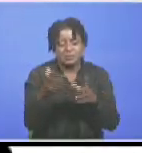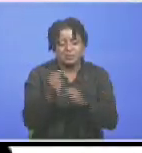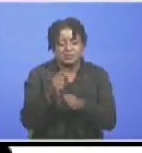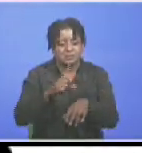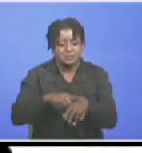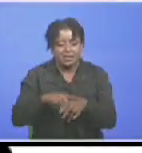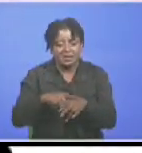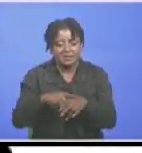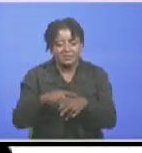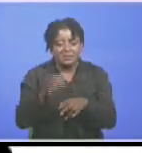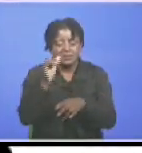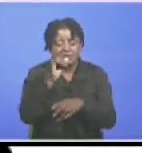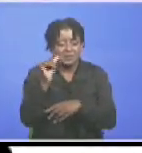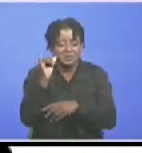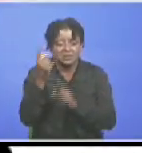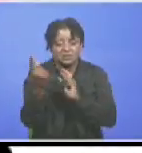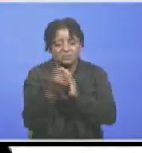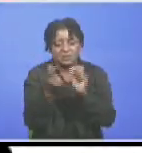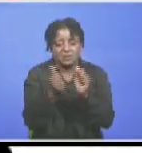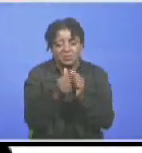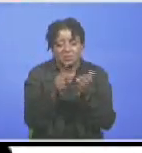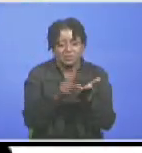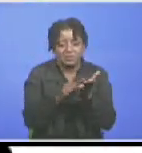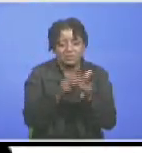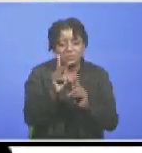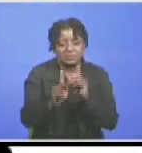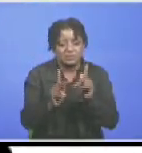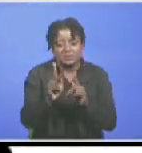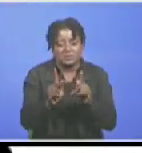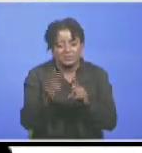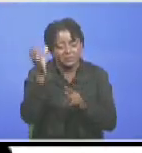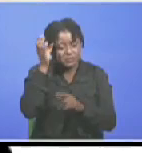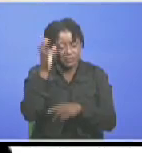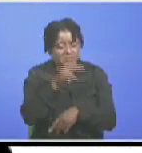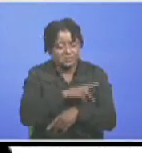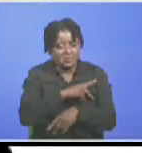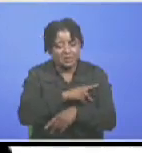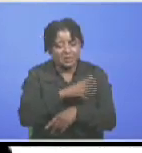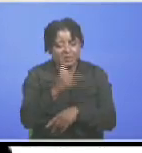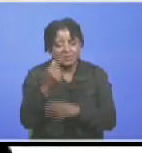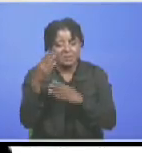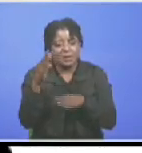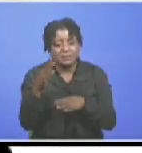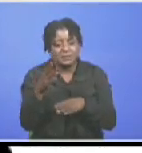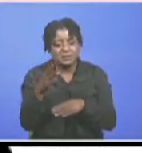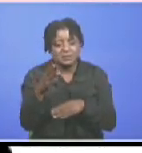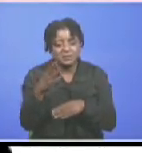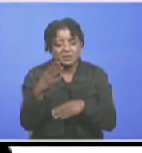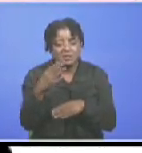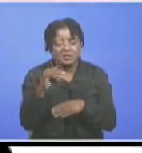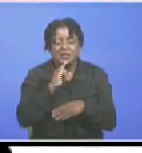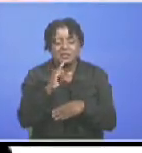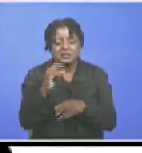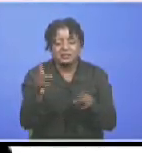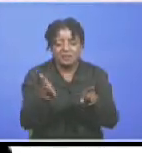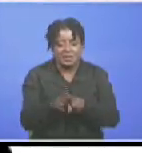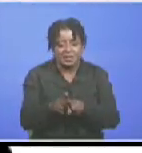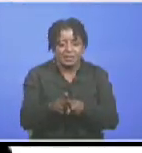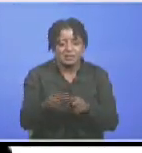to meet with members of the press. For Chris Paul and new offseason acquisition Carmelo Anthony, the Bahamas is like a second home.